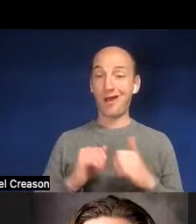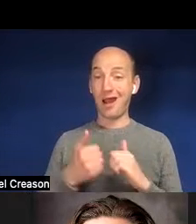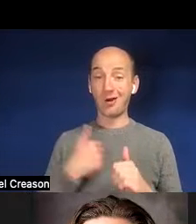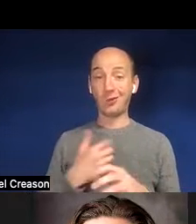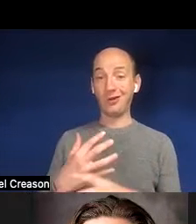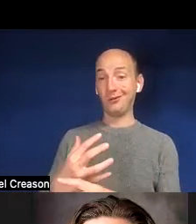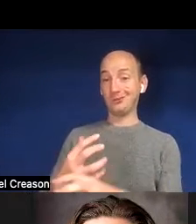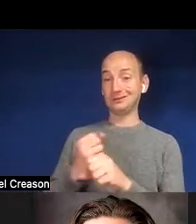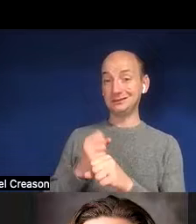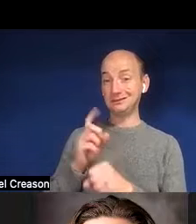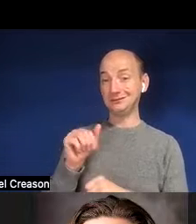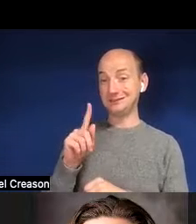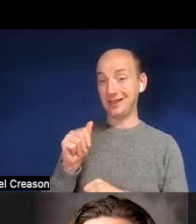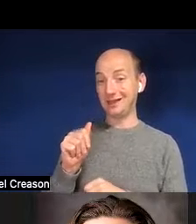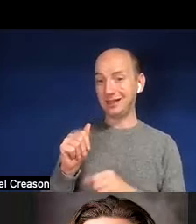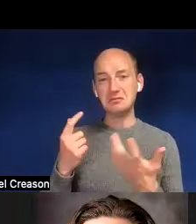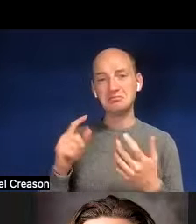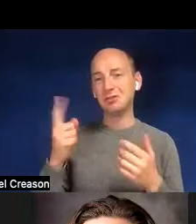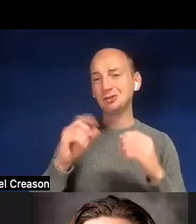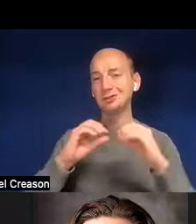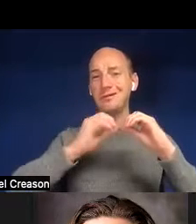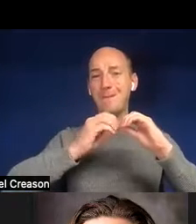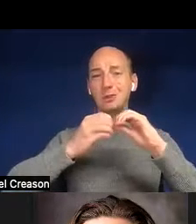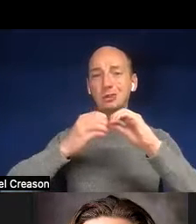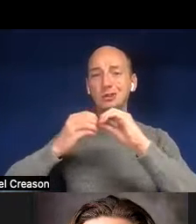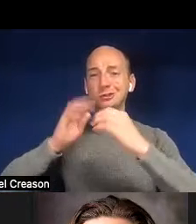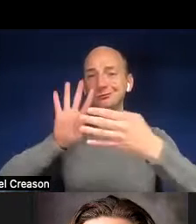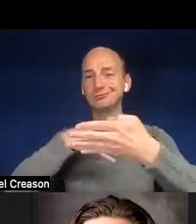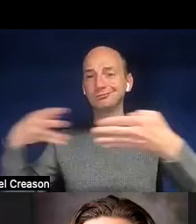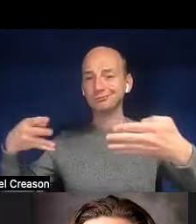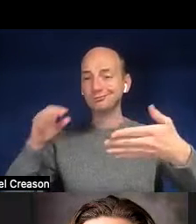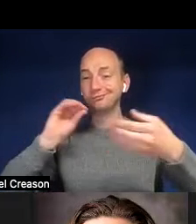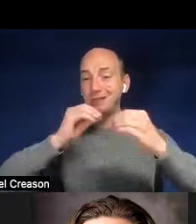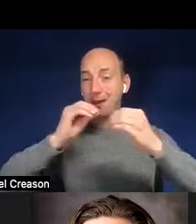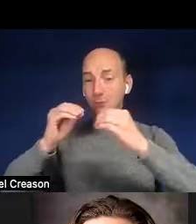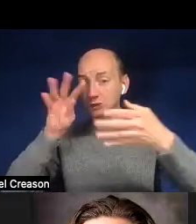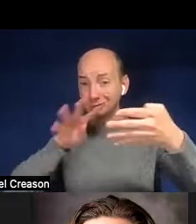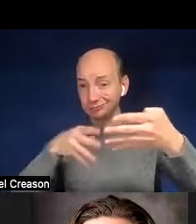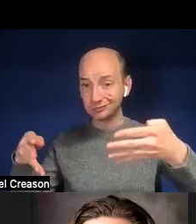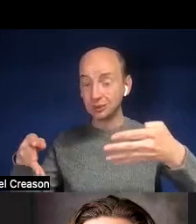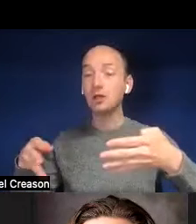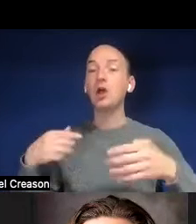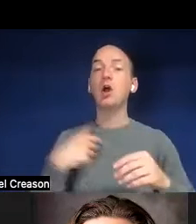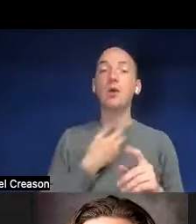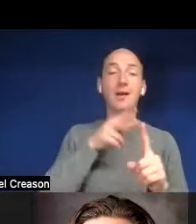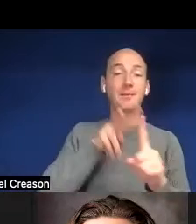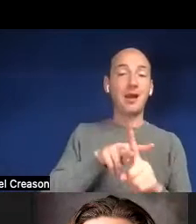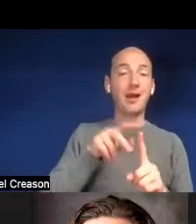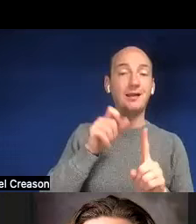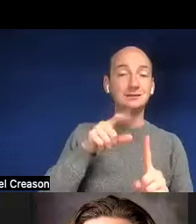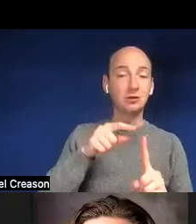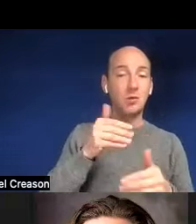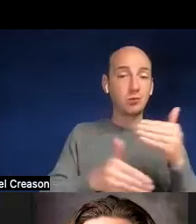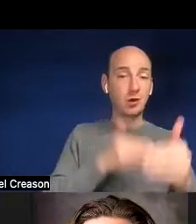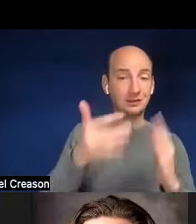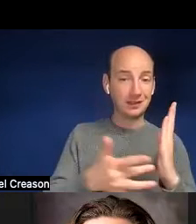time stream of numbers. And we apply radar signal processing techniques to convert that